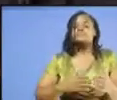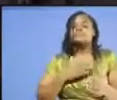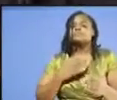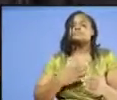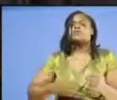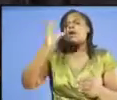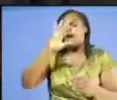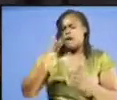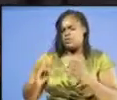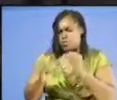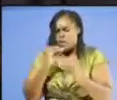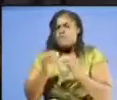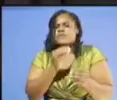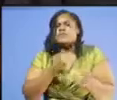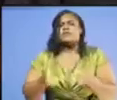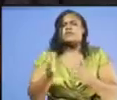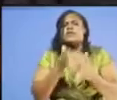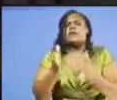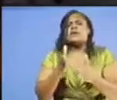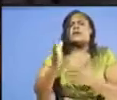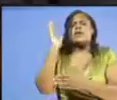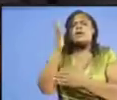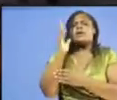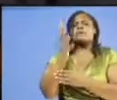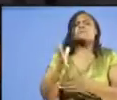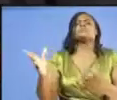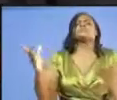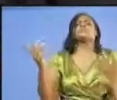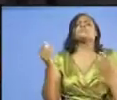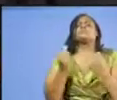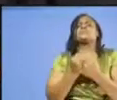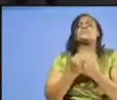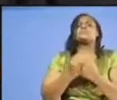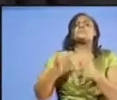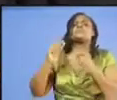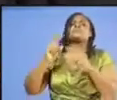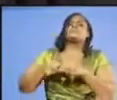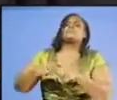God, make a way. Make a way.